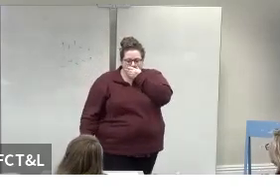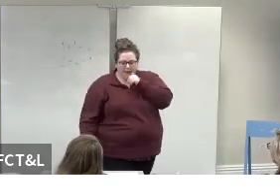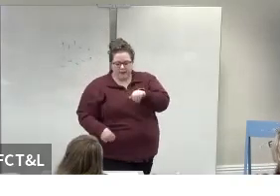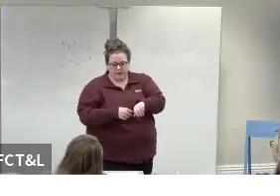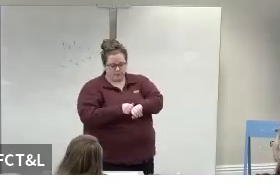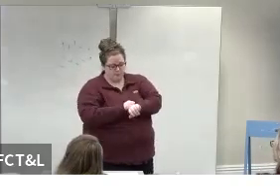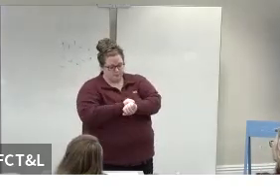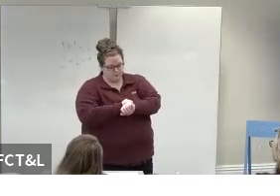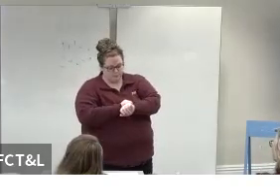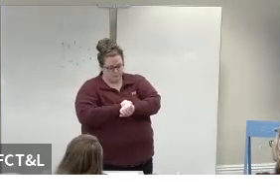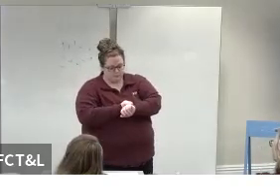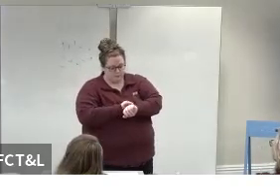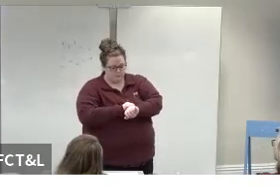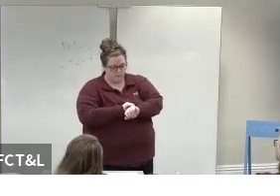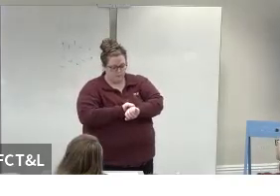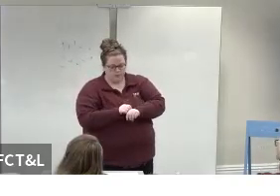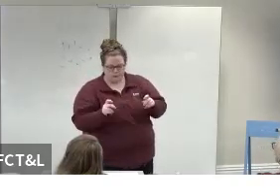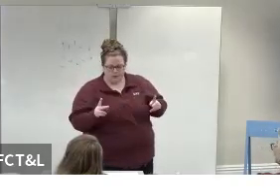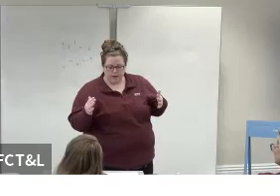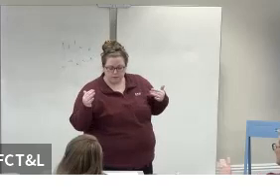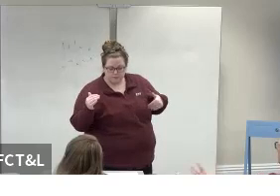phrases if you could, please.